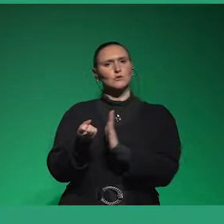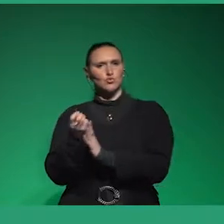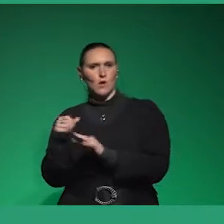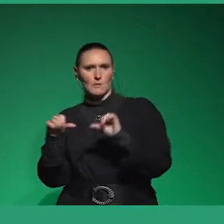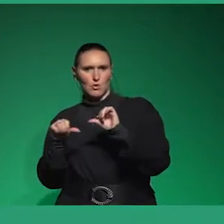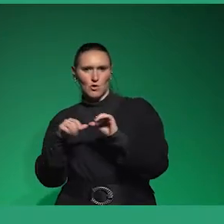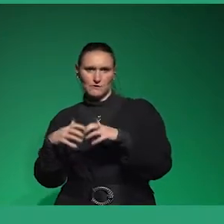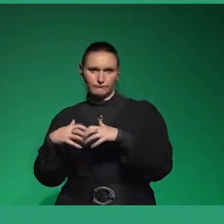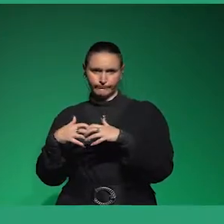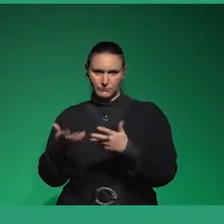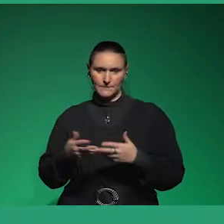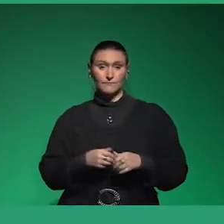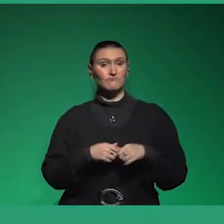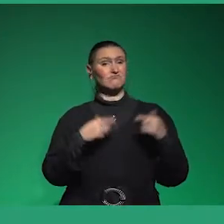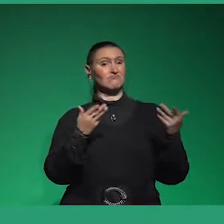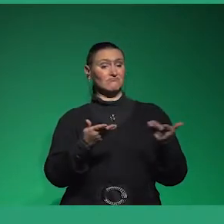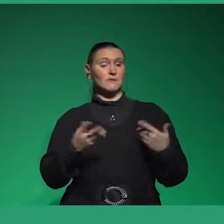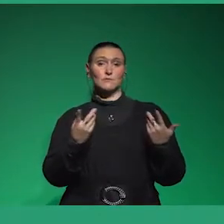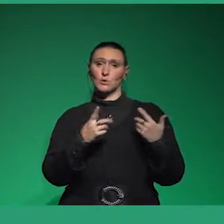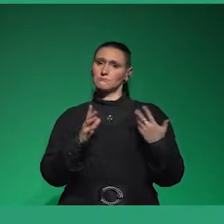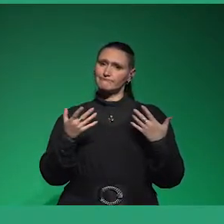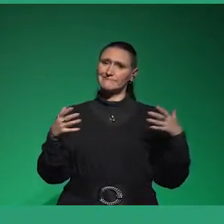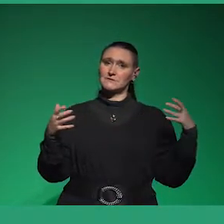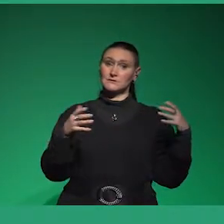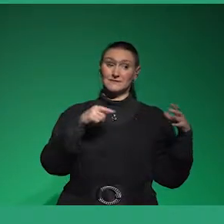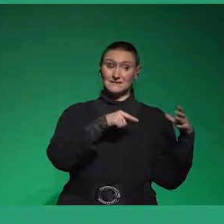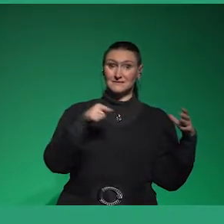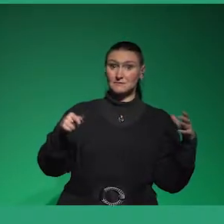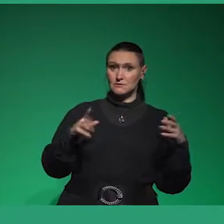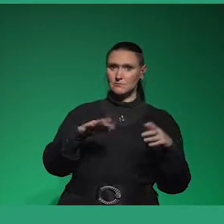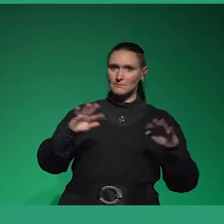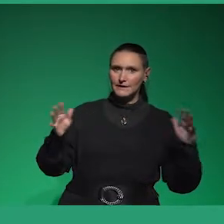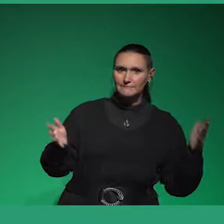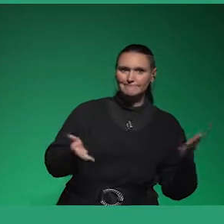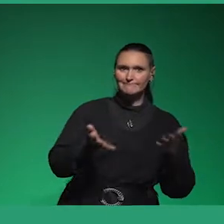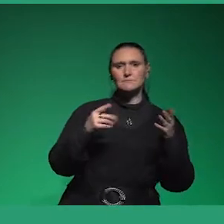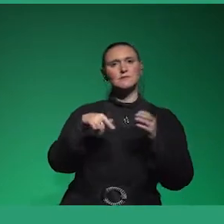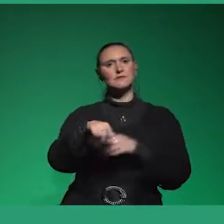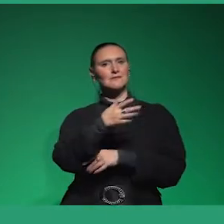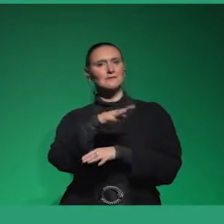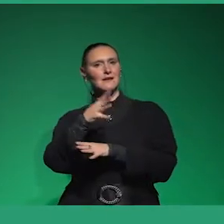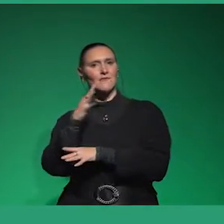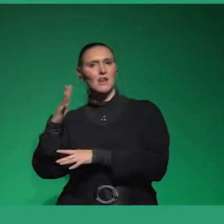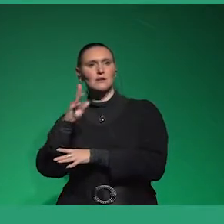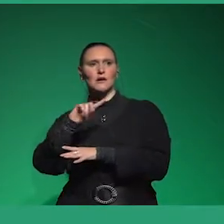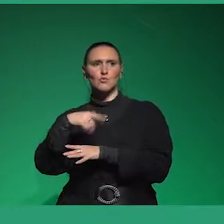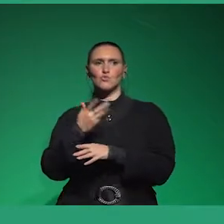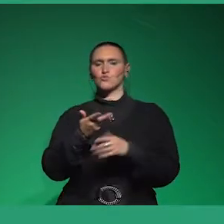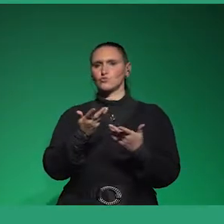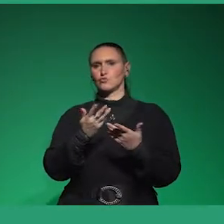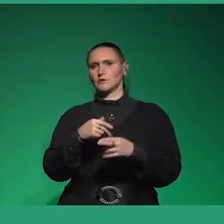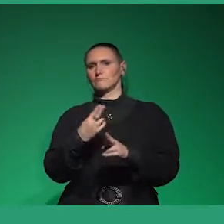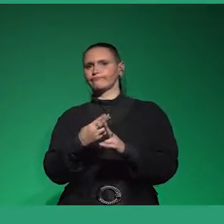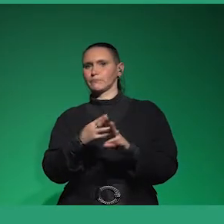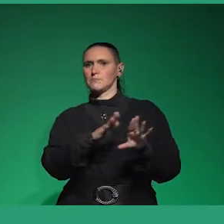All of these activities contribute to the preservation of the Bukit Rimbang Bukit Baling rainforest, the strengthening of indigenous people's